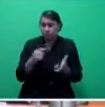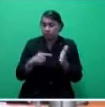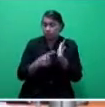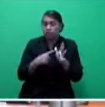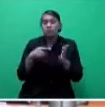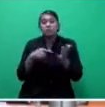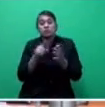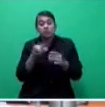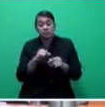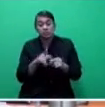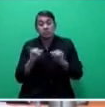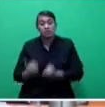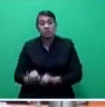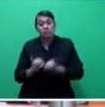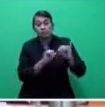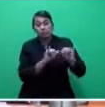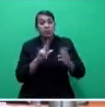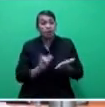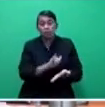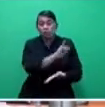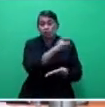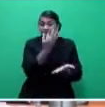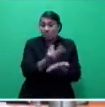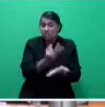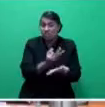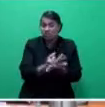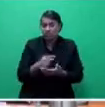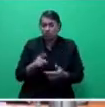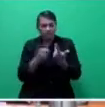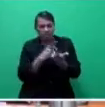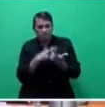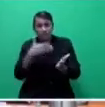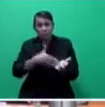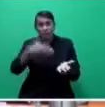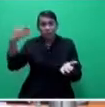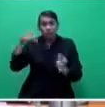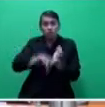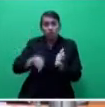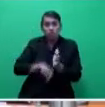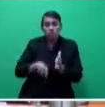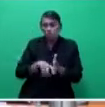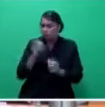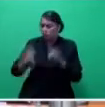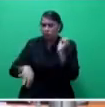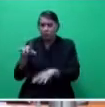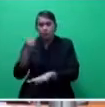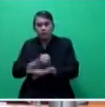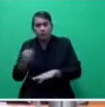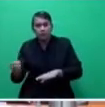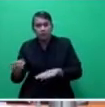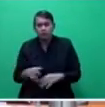fees, departure taxes. They all contribute towards government revenue. There's no departure tax because there's nobody